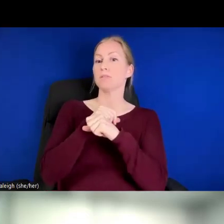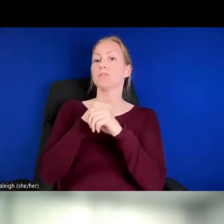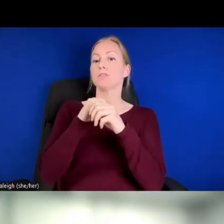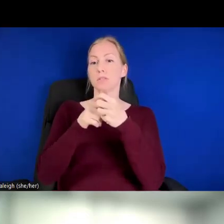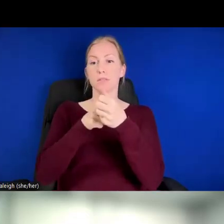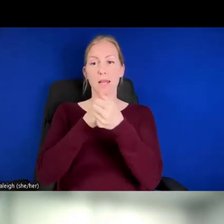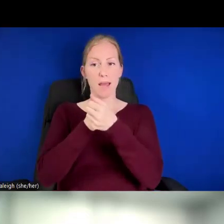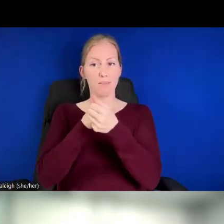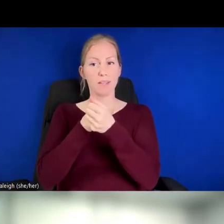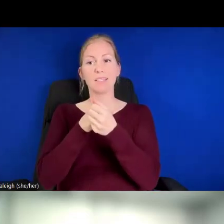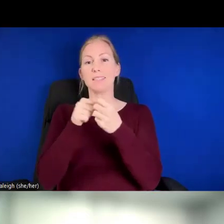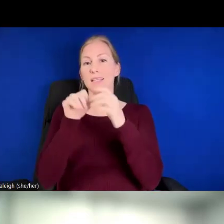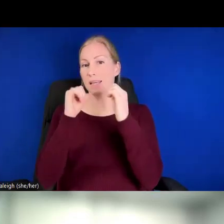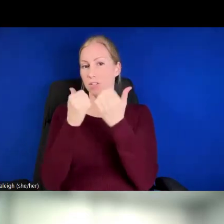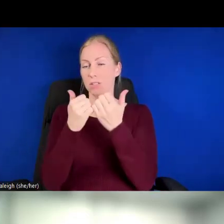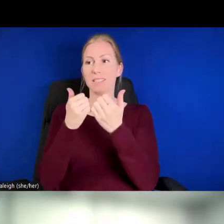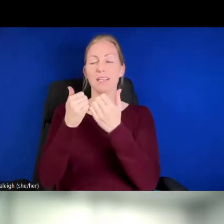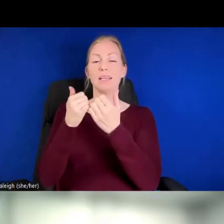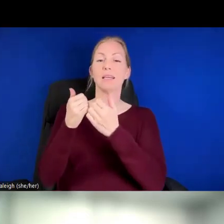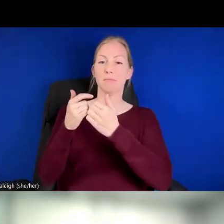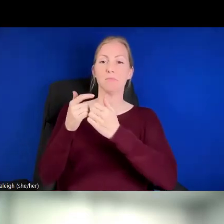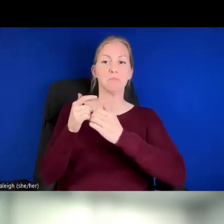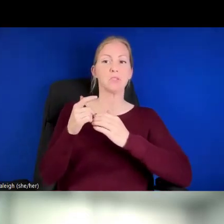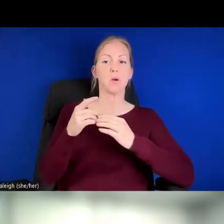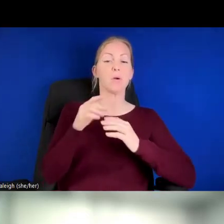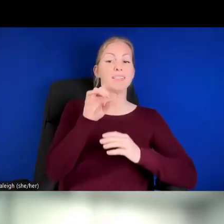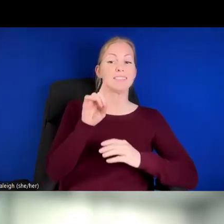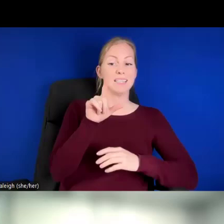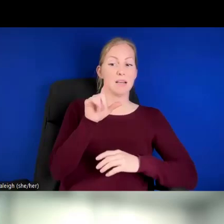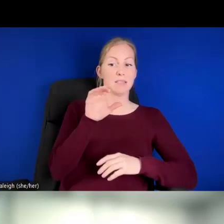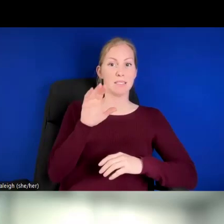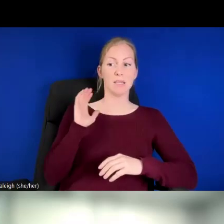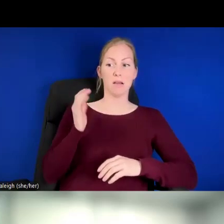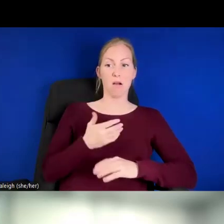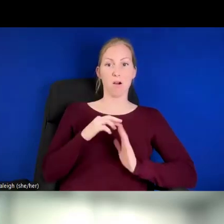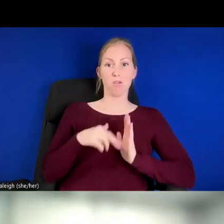it is DLC's role and